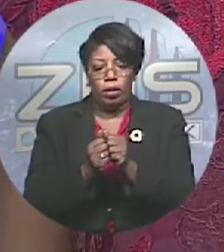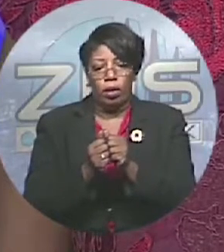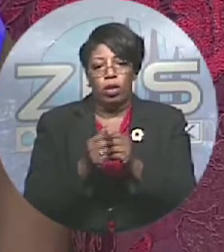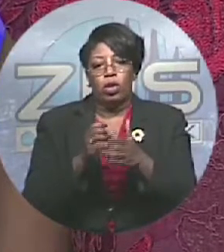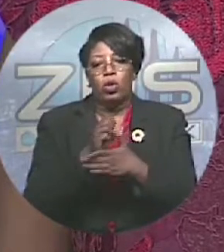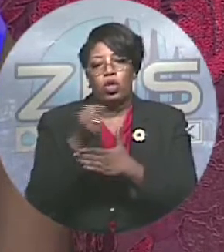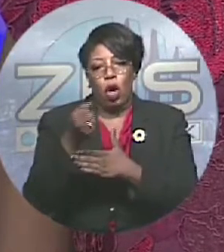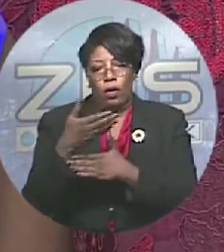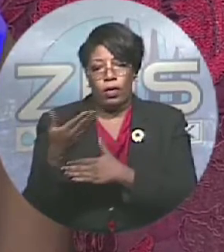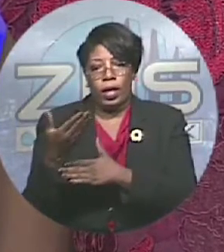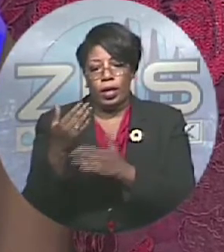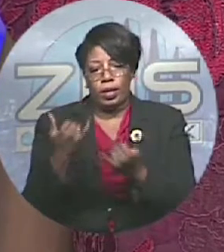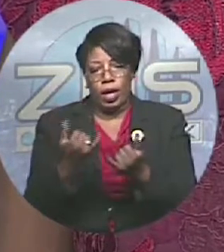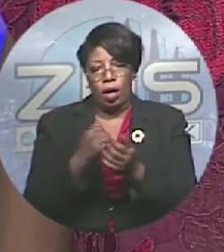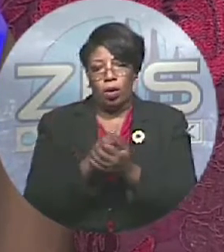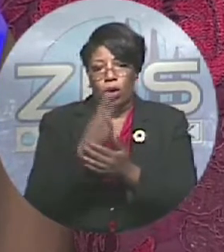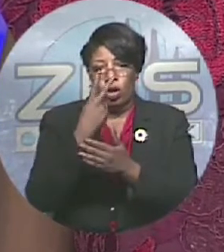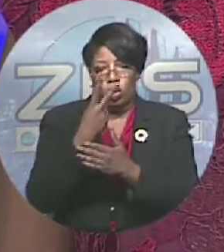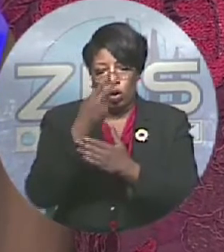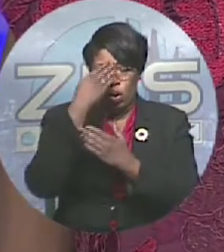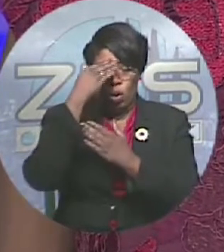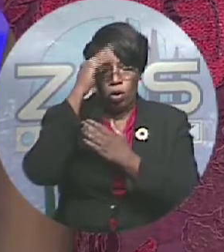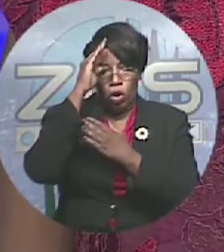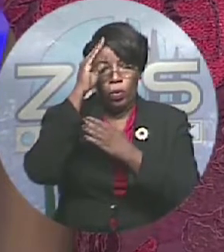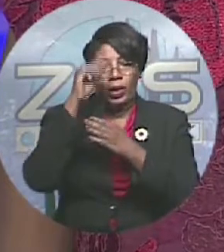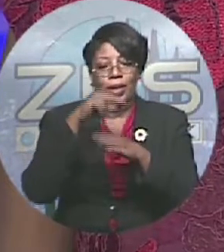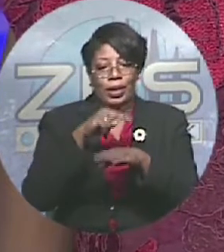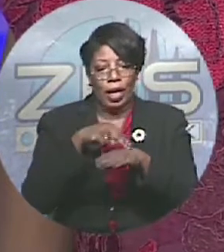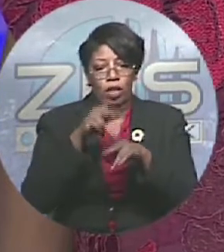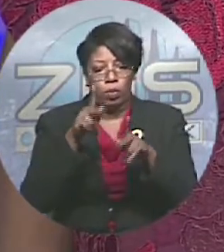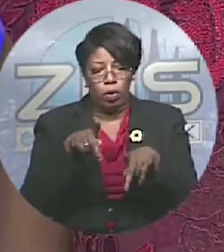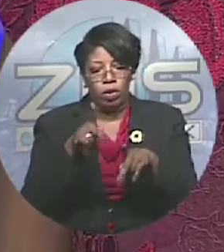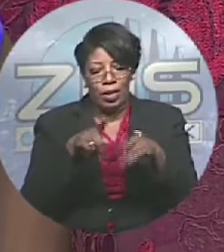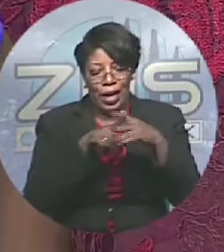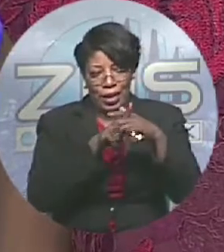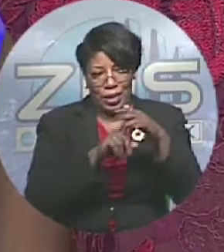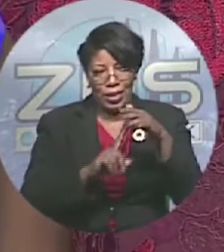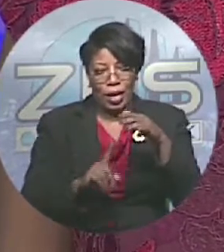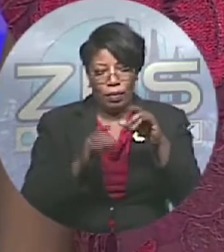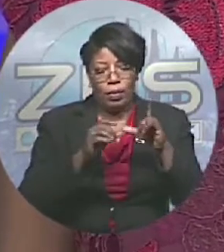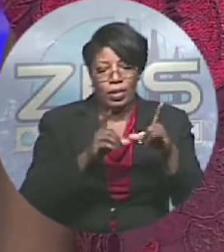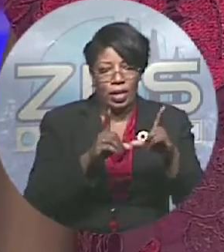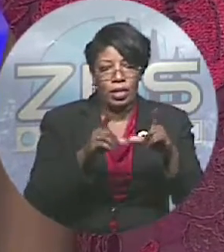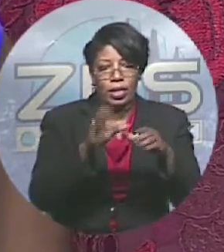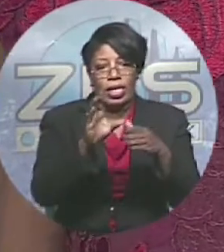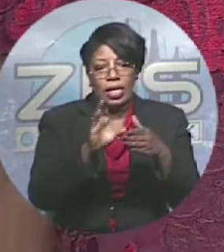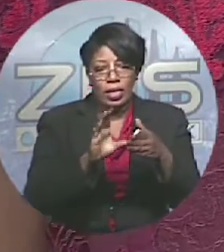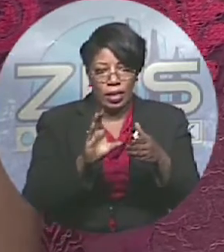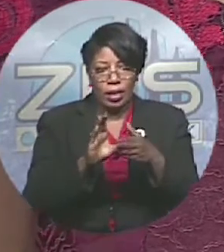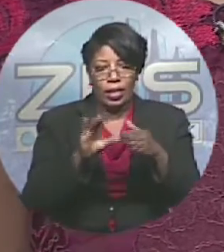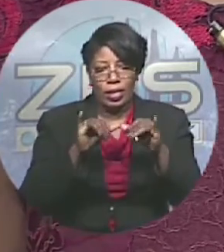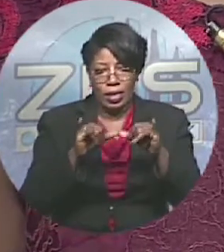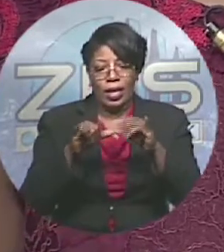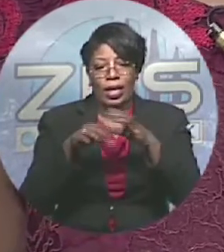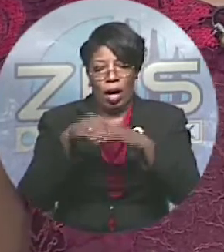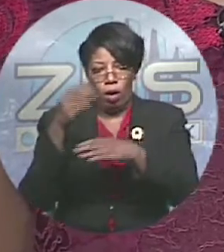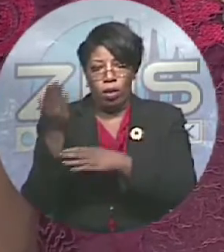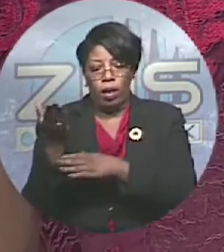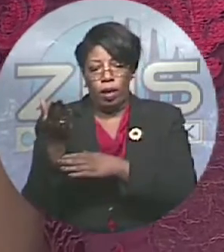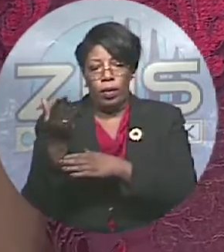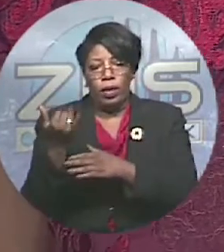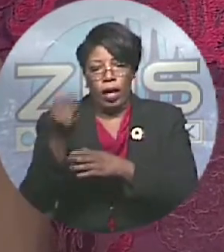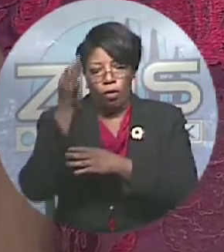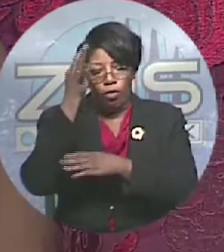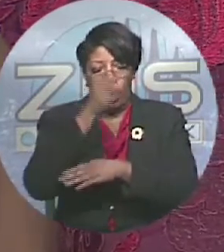Two Cuban nationals who escaped from the Carmichael Road Detention Center early Saturday morning remain at large. Immigration Minister the Honorable